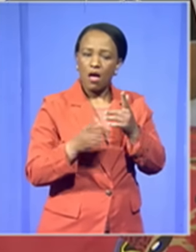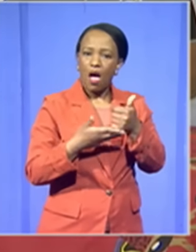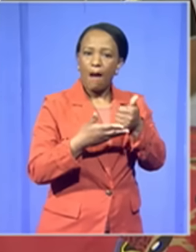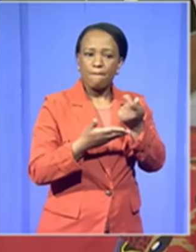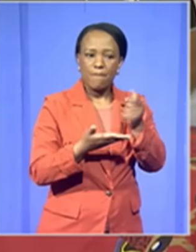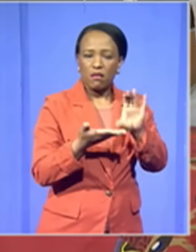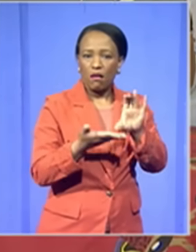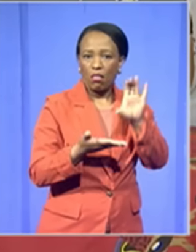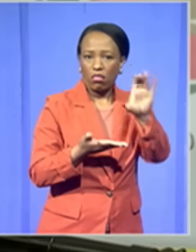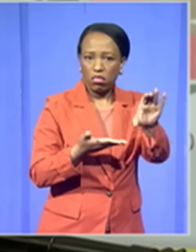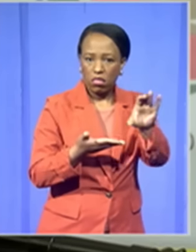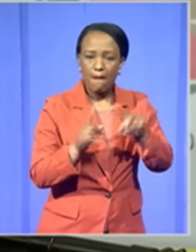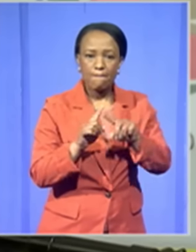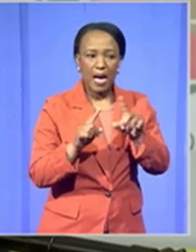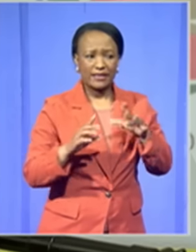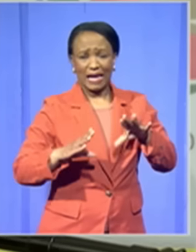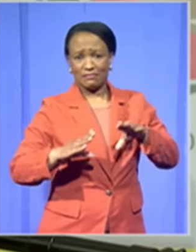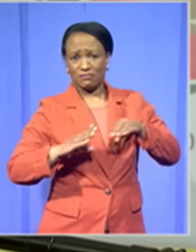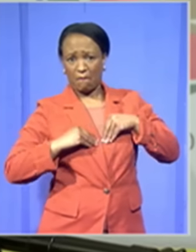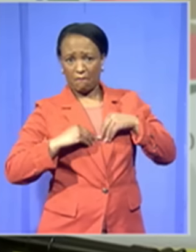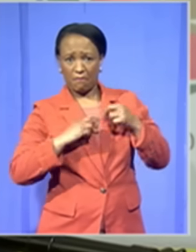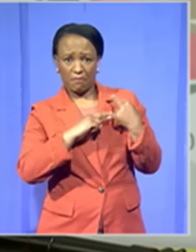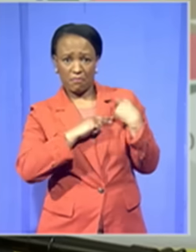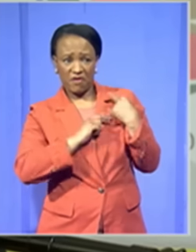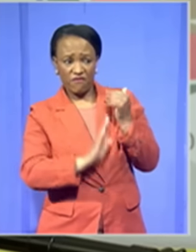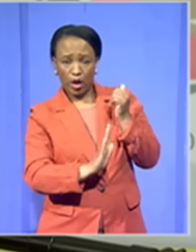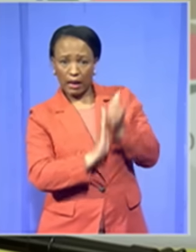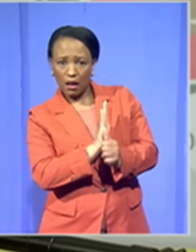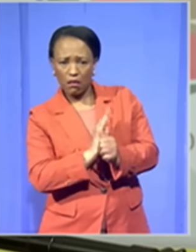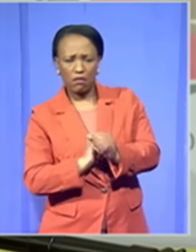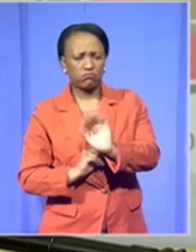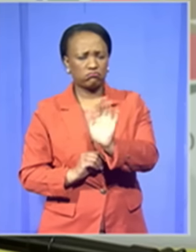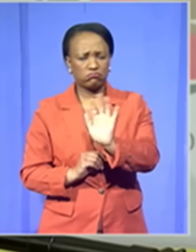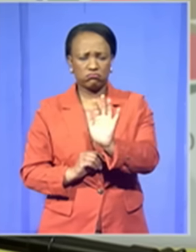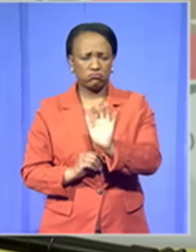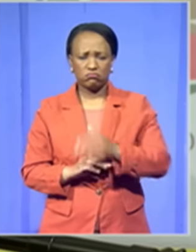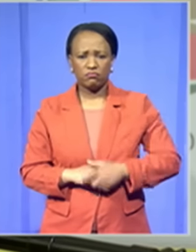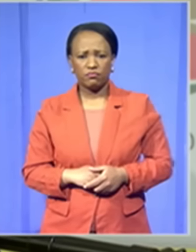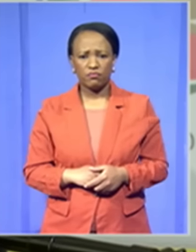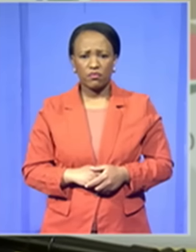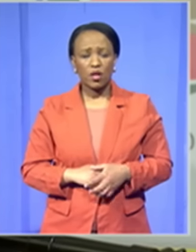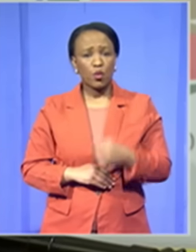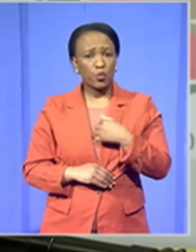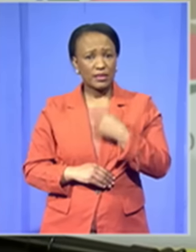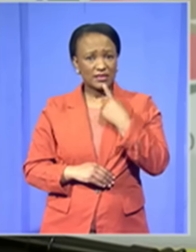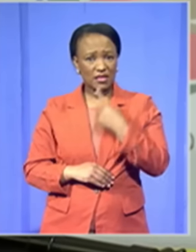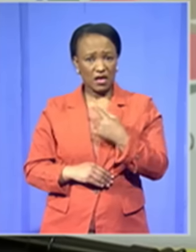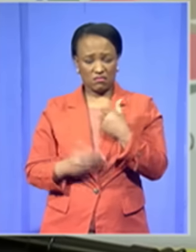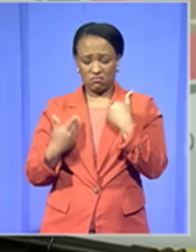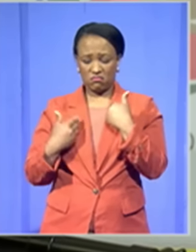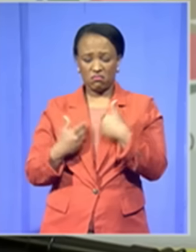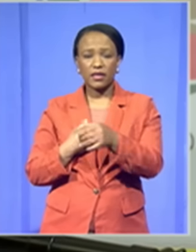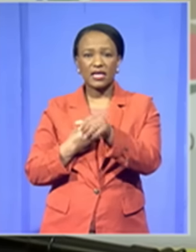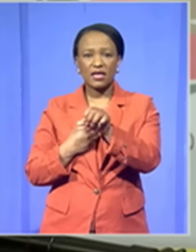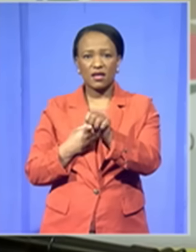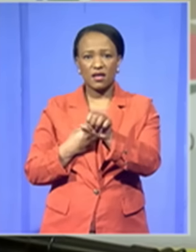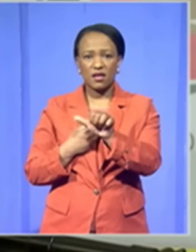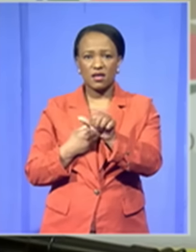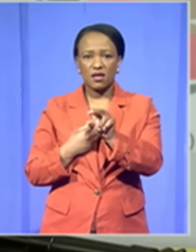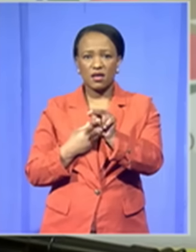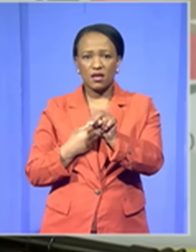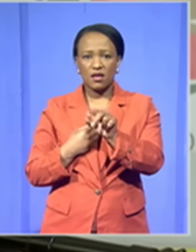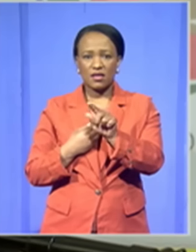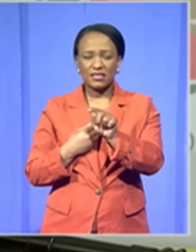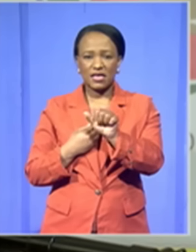are not saying Santaco is responsible for the death of